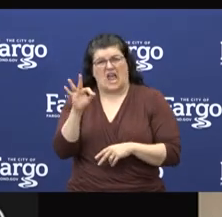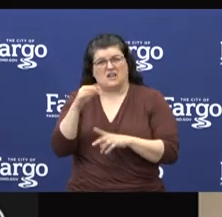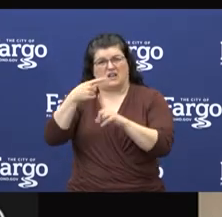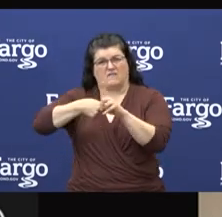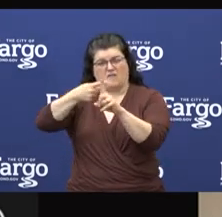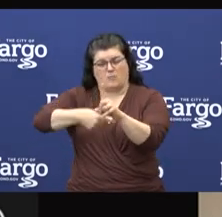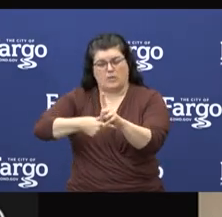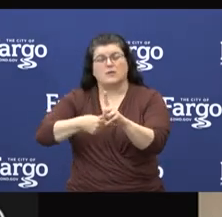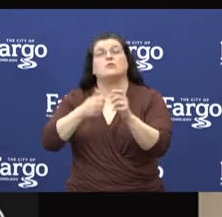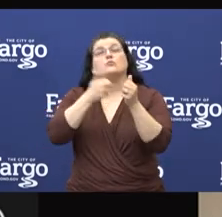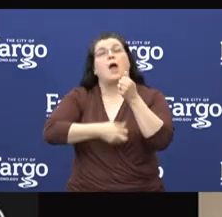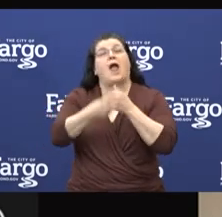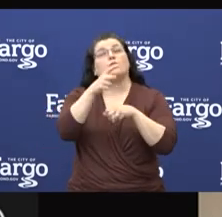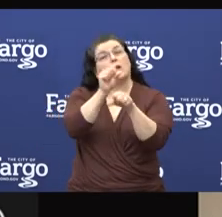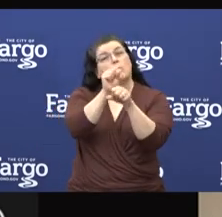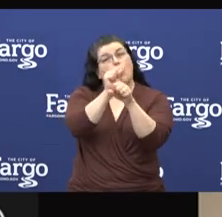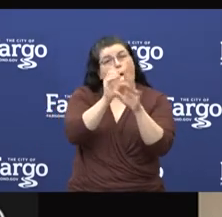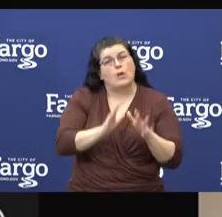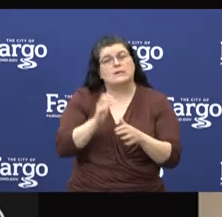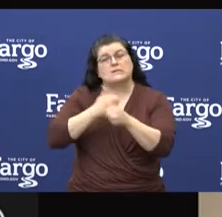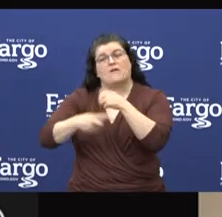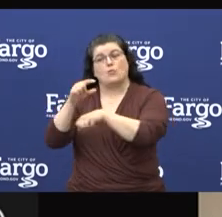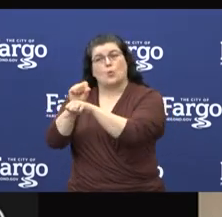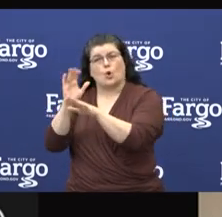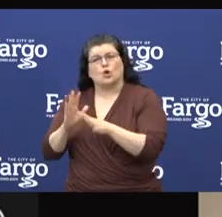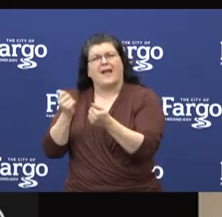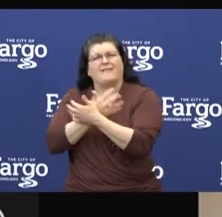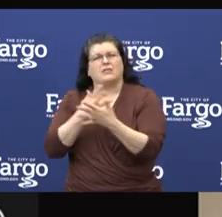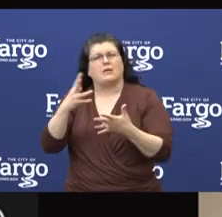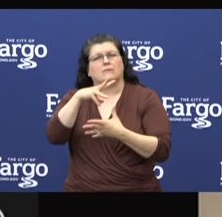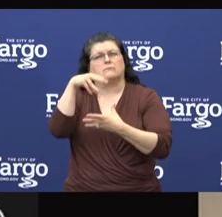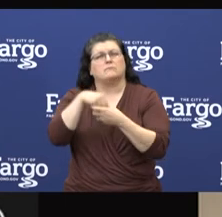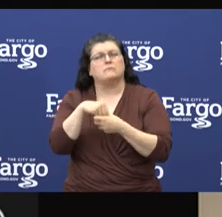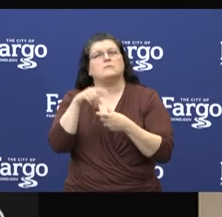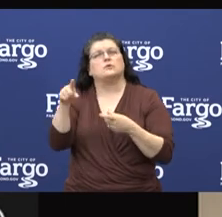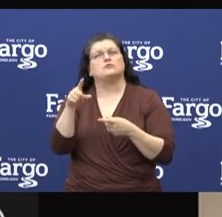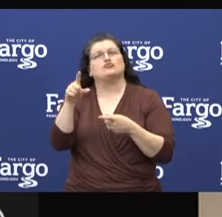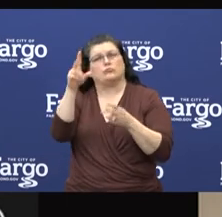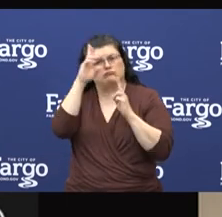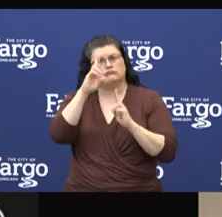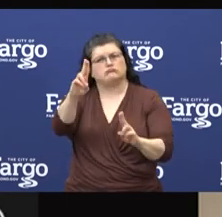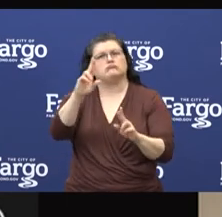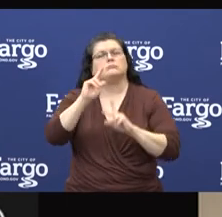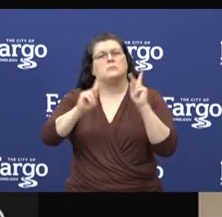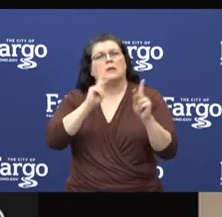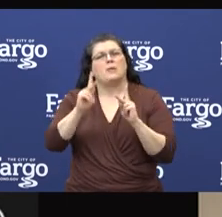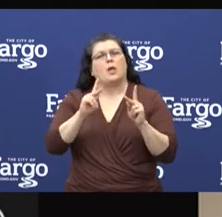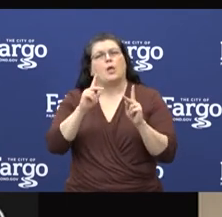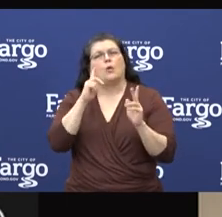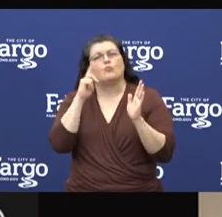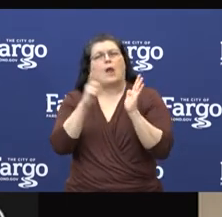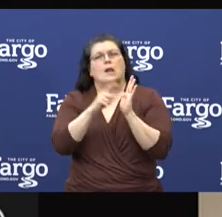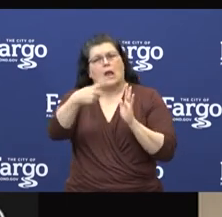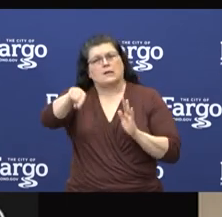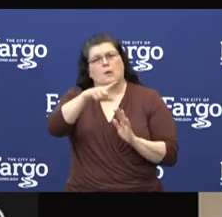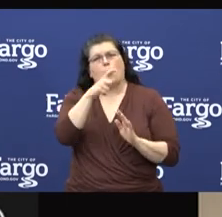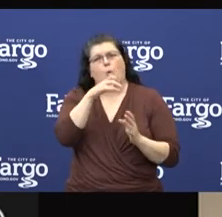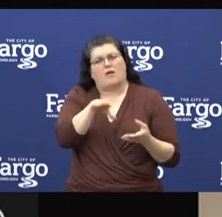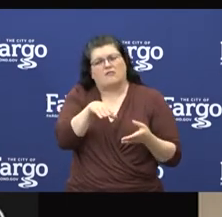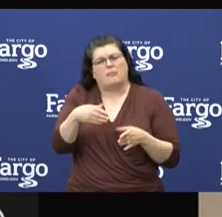on the 19th of every month to honor those Minnesotans who have lost their lives to the coronavirus